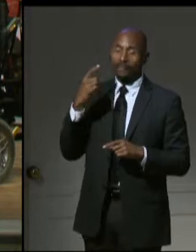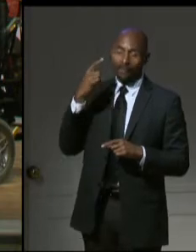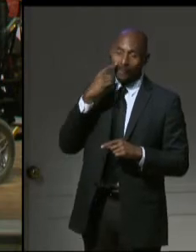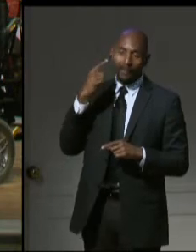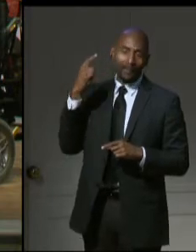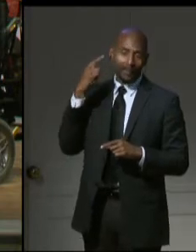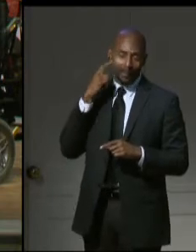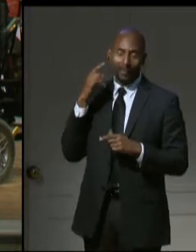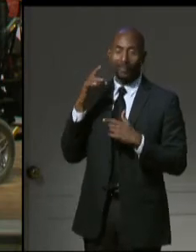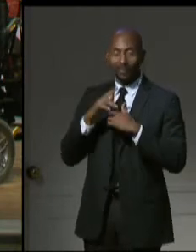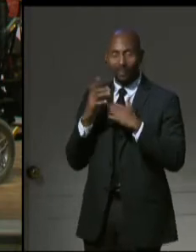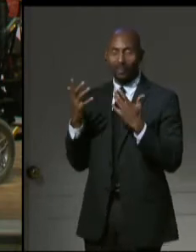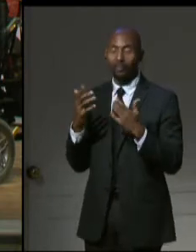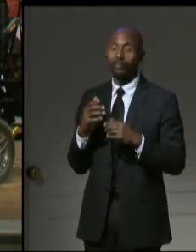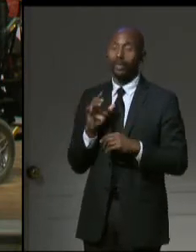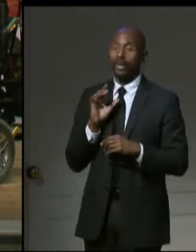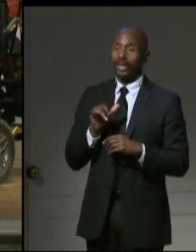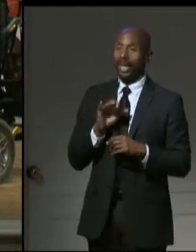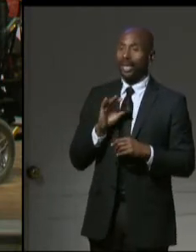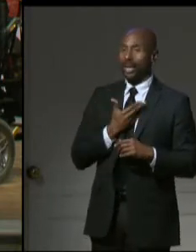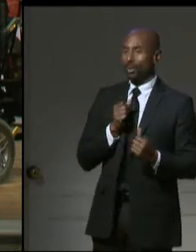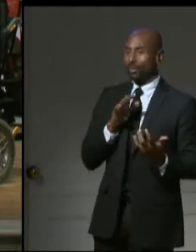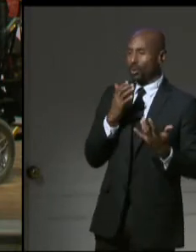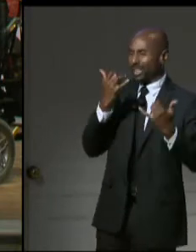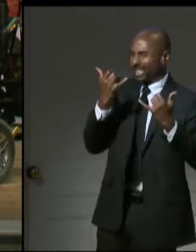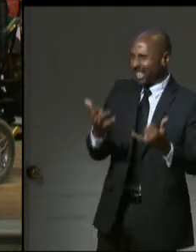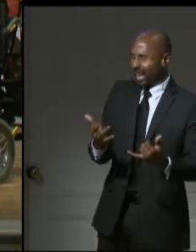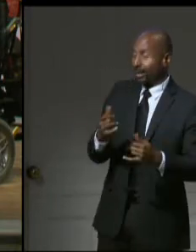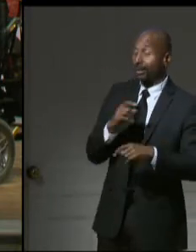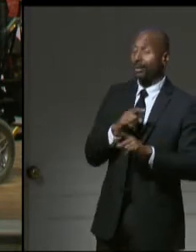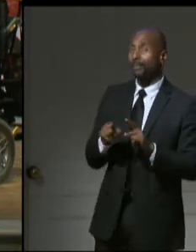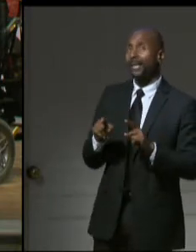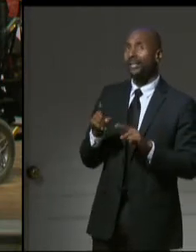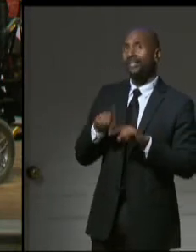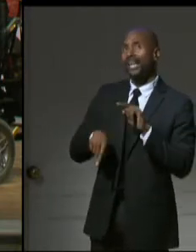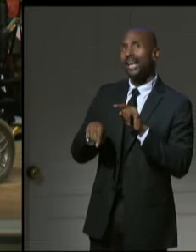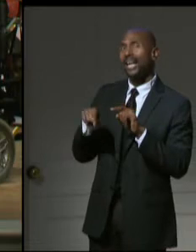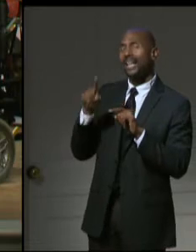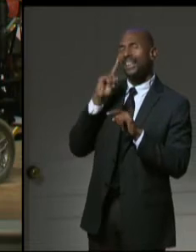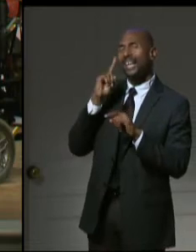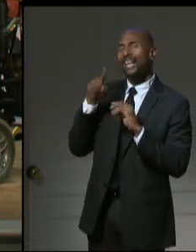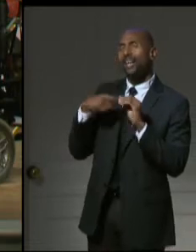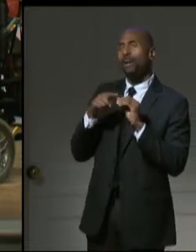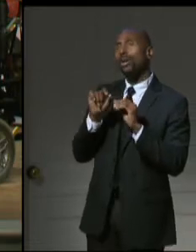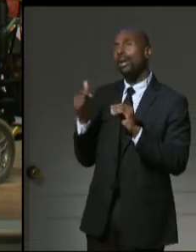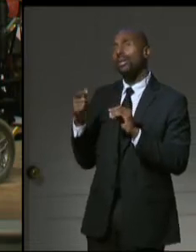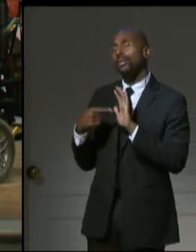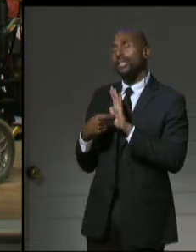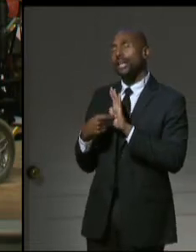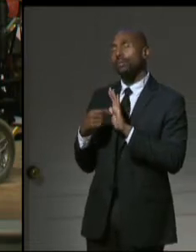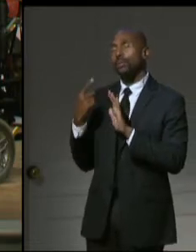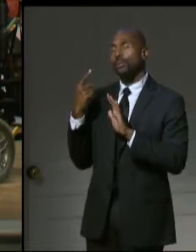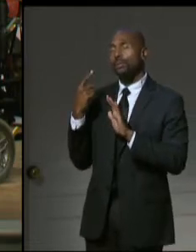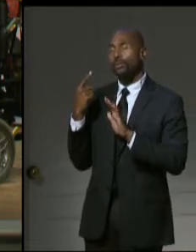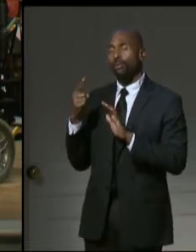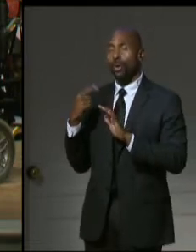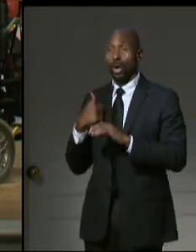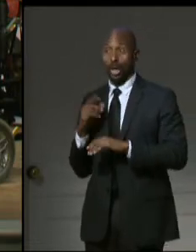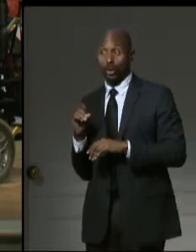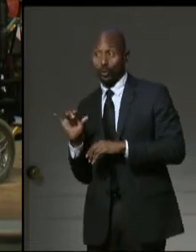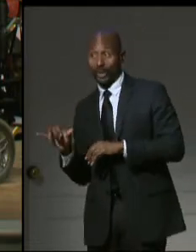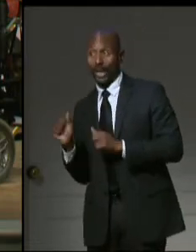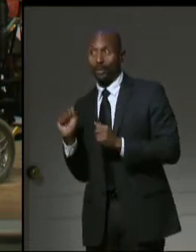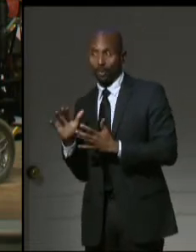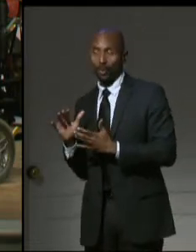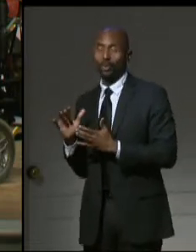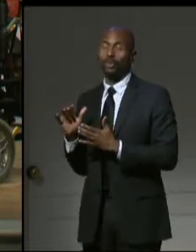that is the approach that we are at least taking right now. I can't think of actually other examples of us really doing that necessarily in other parts of the museum. We really